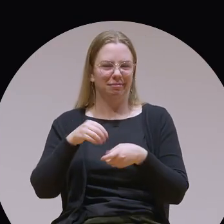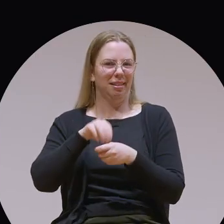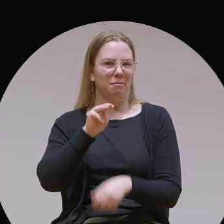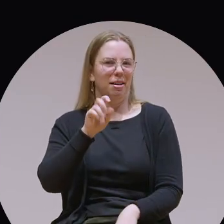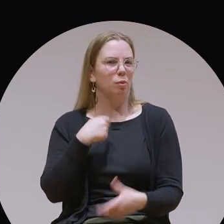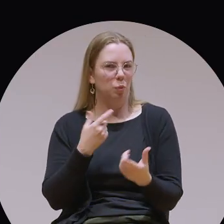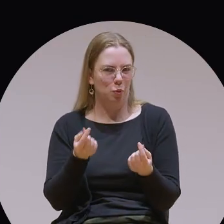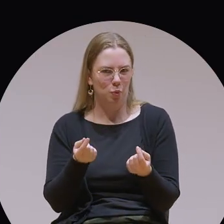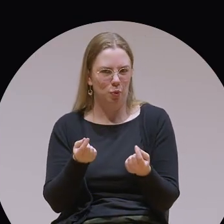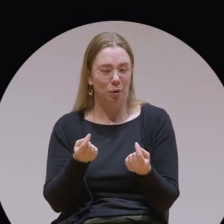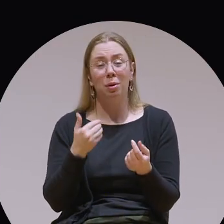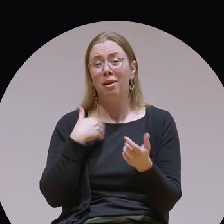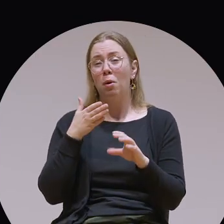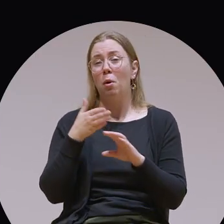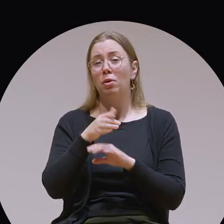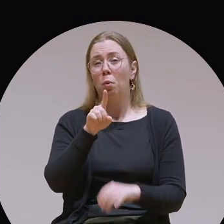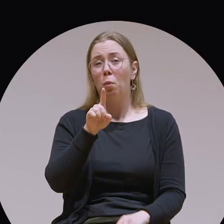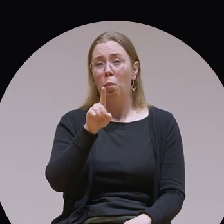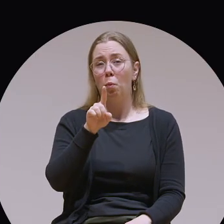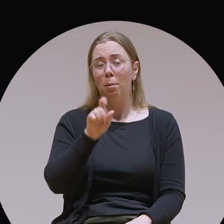1.5 million objects in its care.